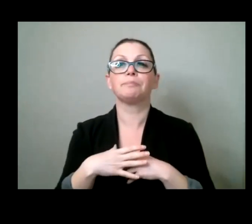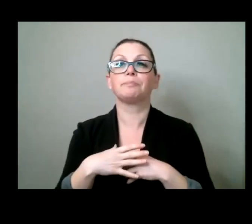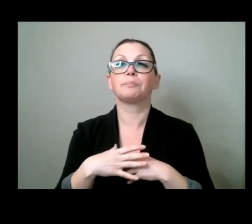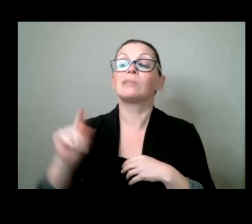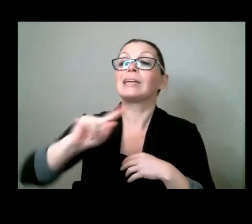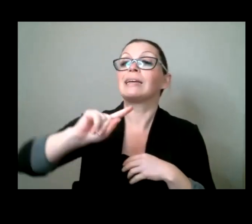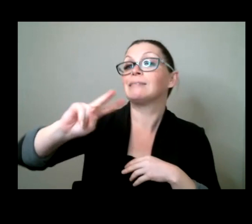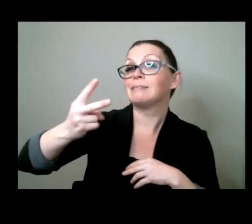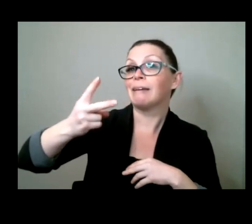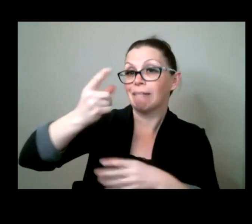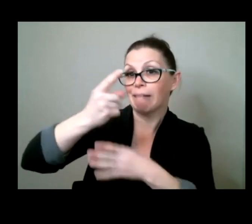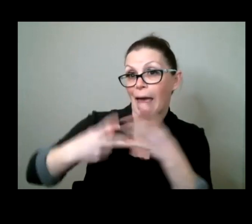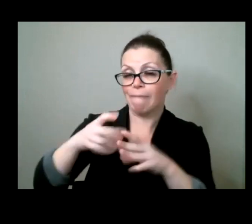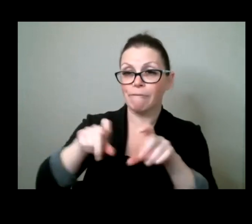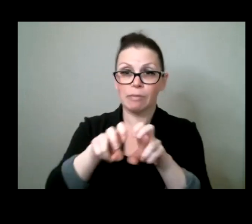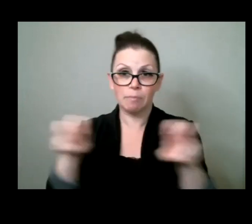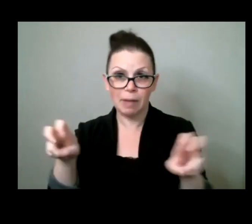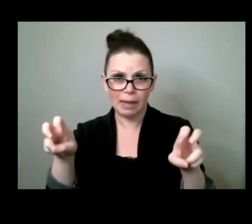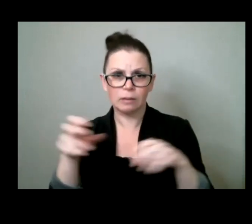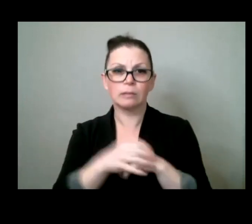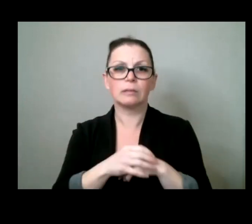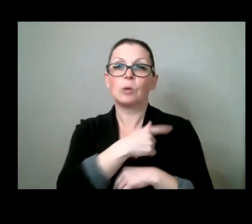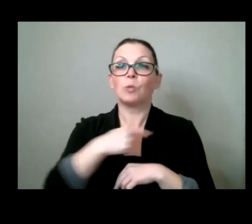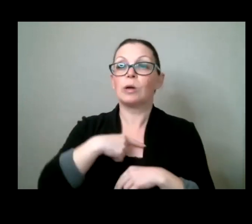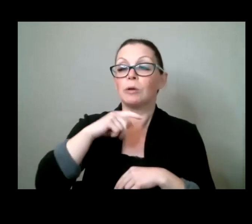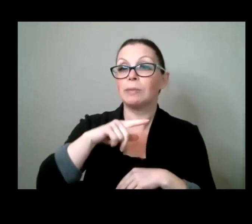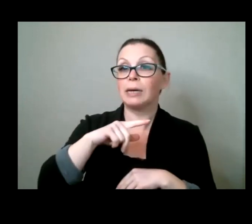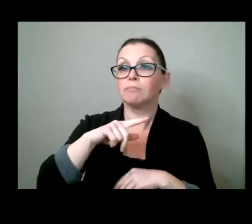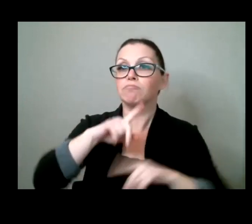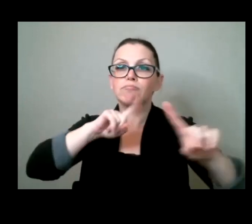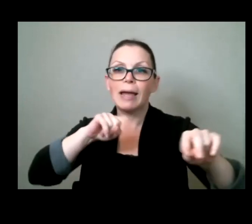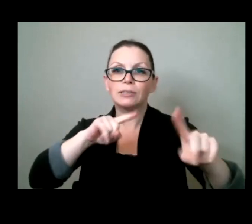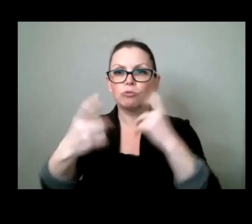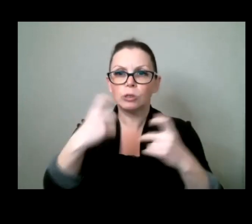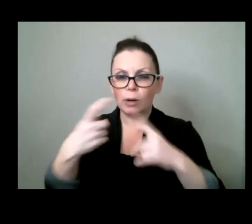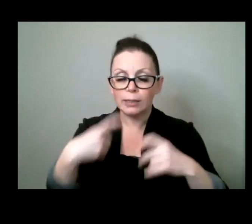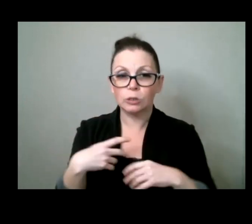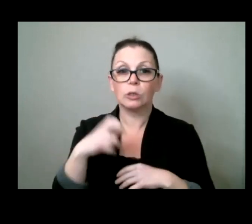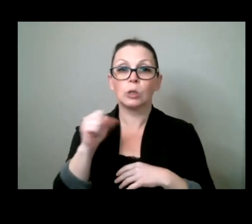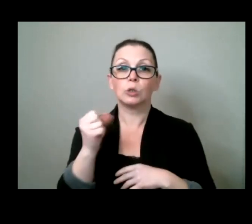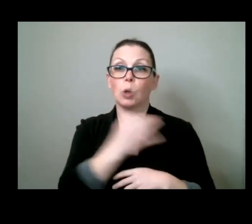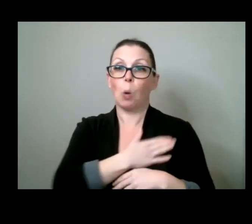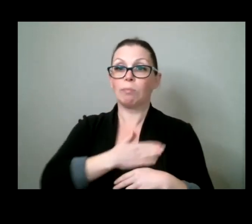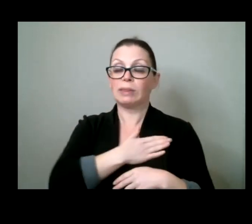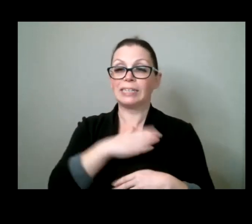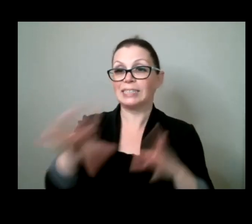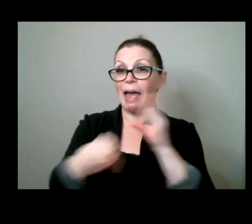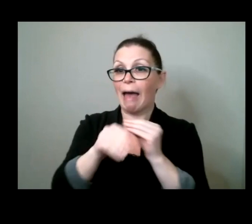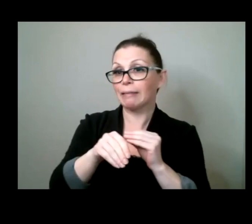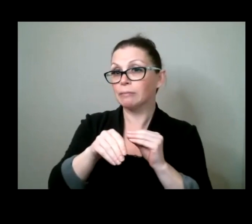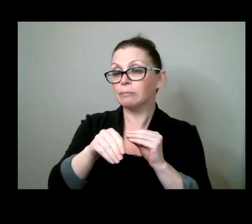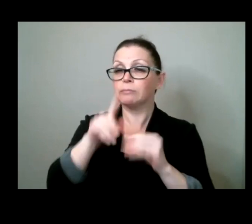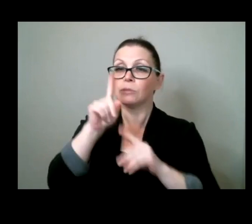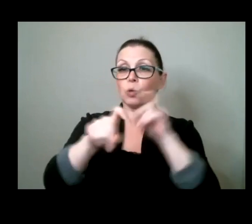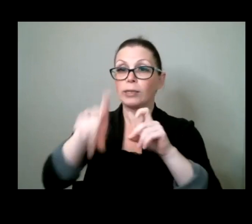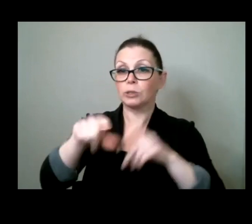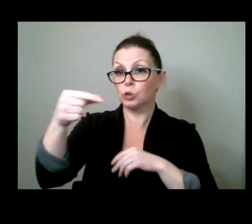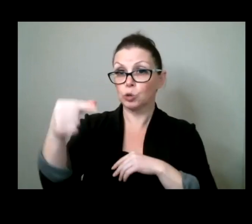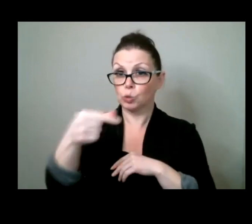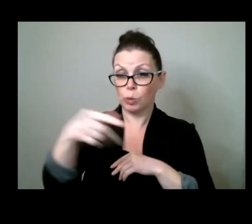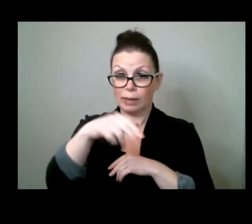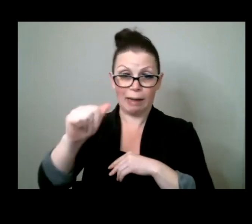panel, second part of the panel, and please add your questions to the Q&A box when we ask you to do so.